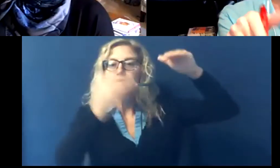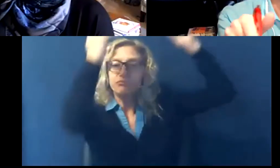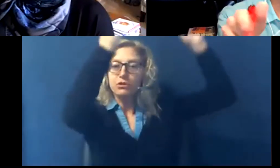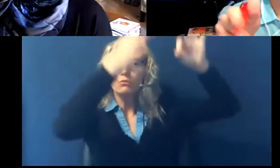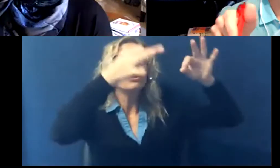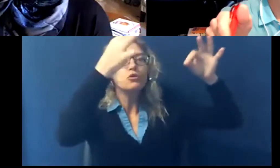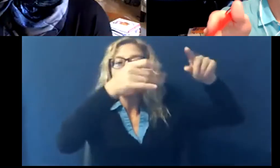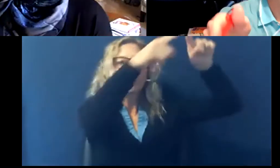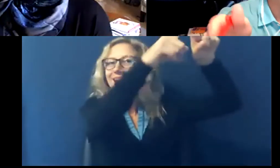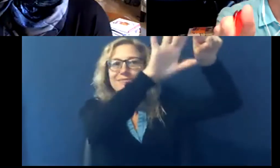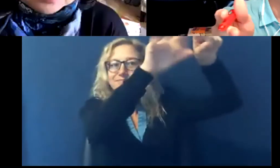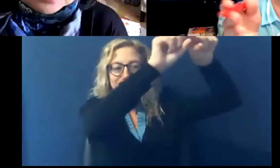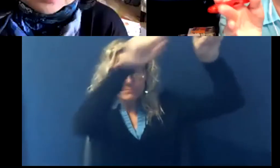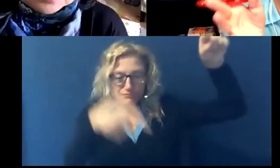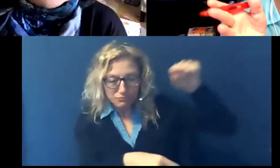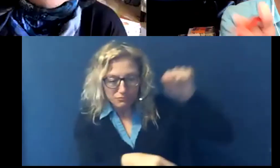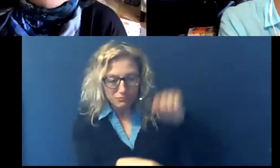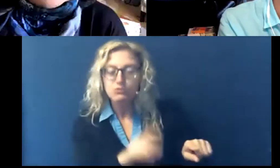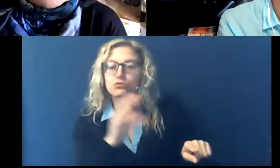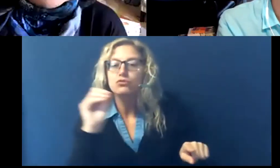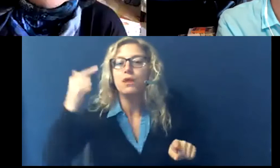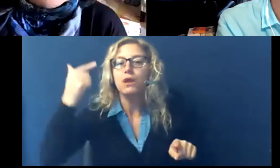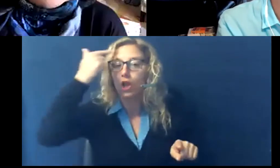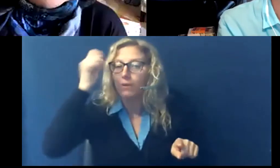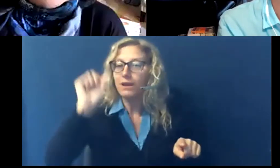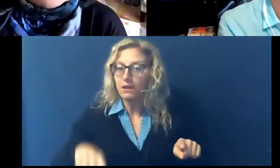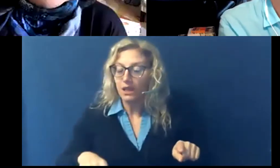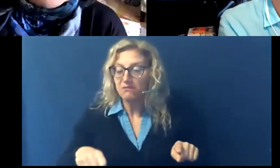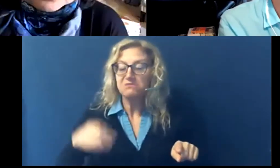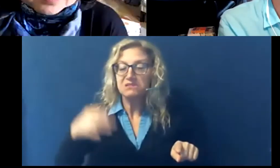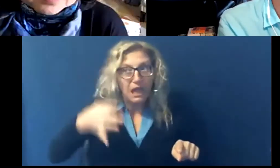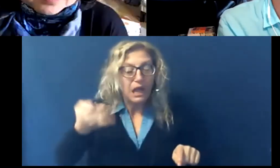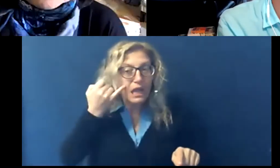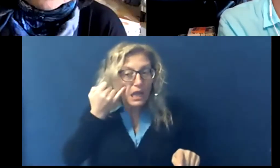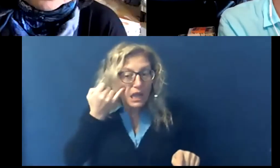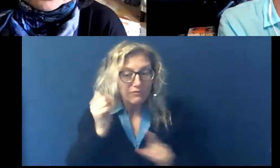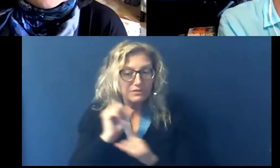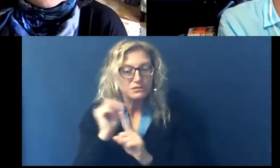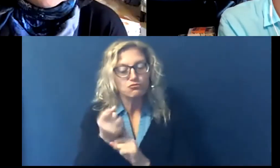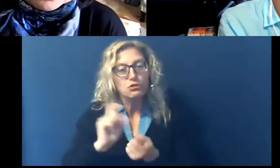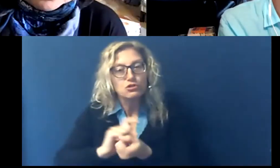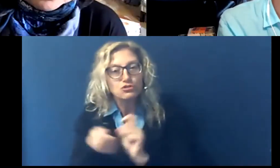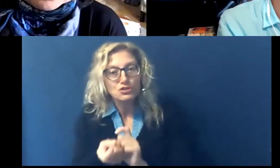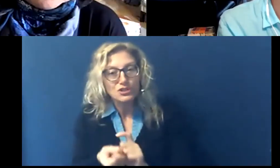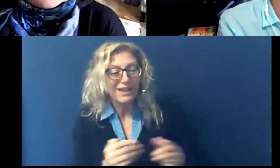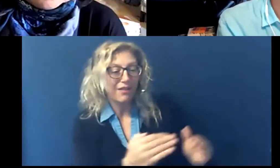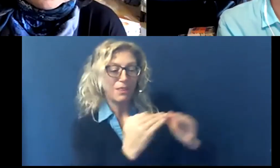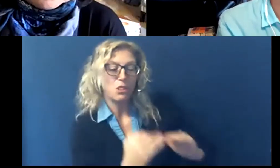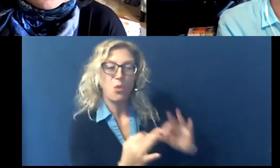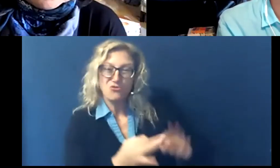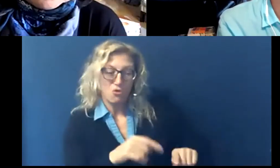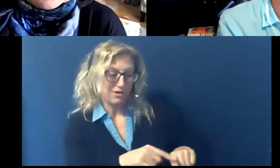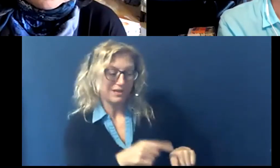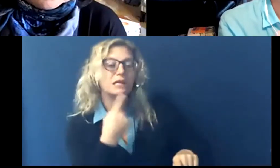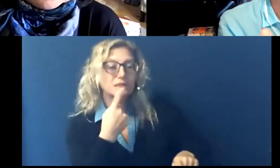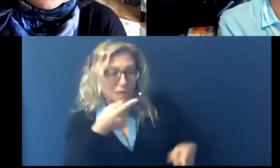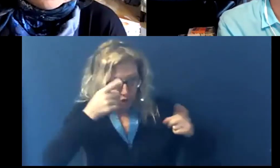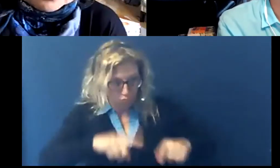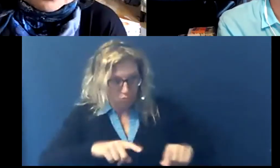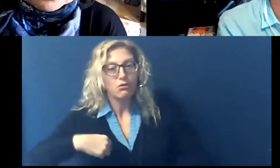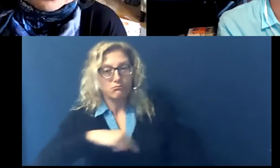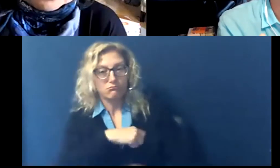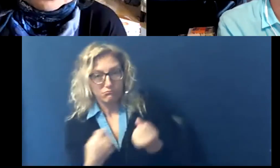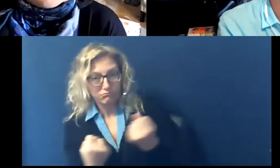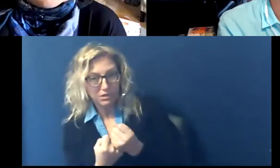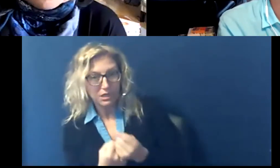back down so the government can say whether the circumstances have changed. The lower court just ruled yesterday in our favor again. I will say the